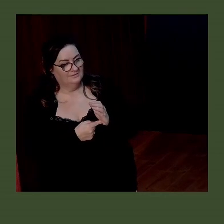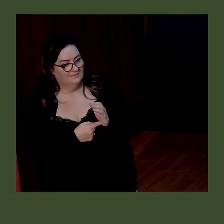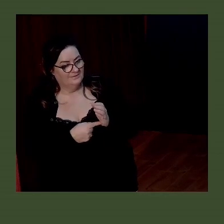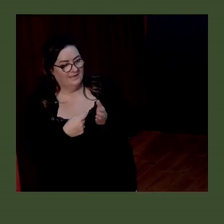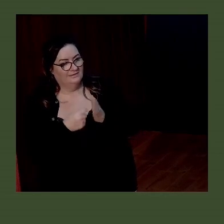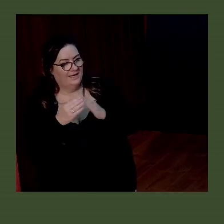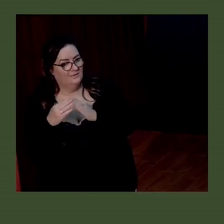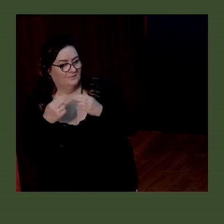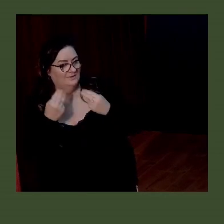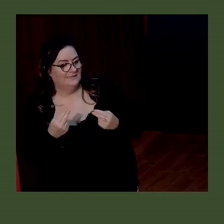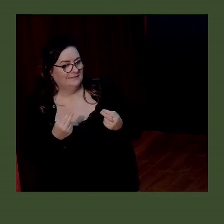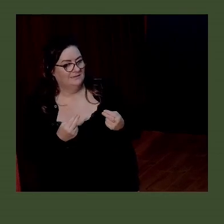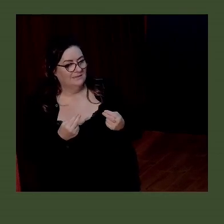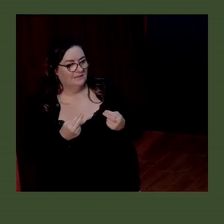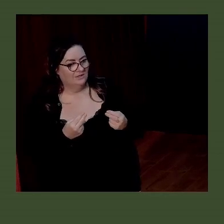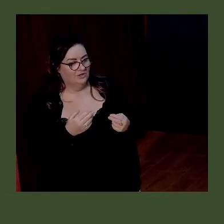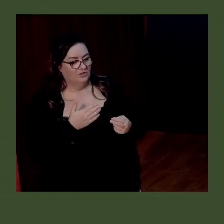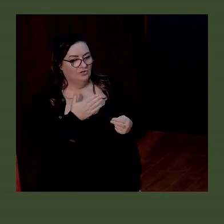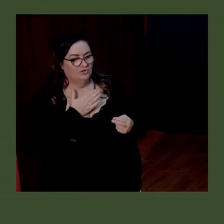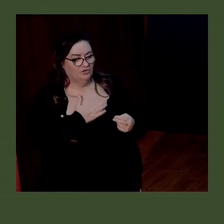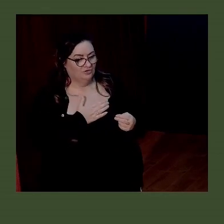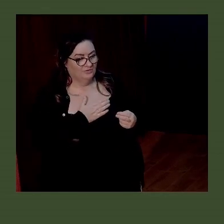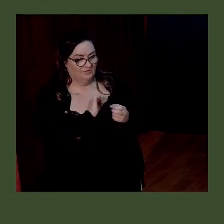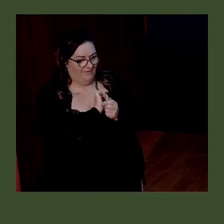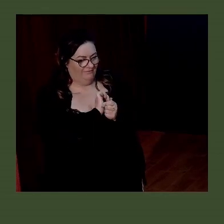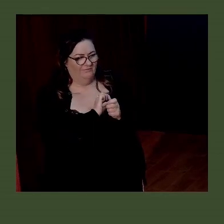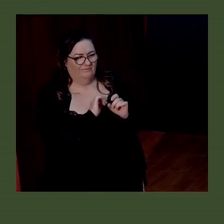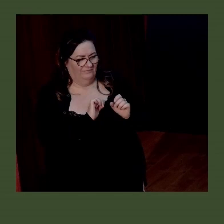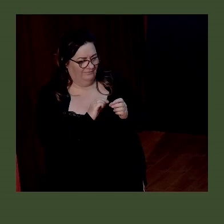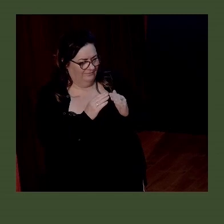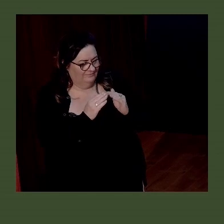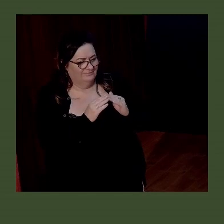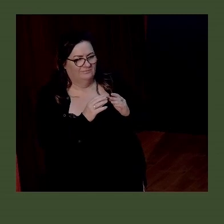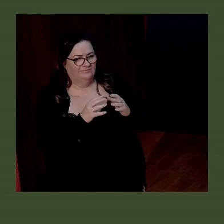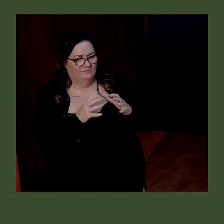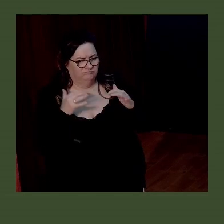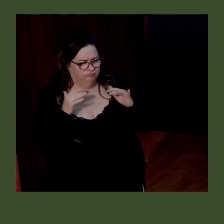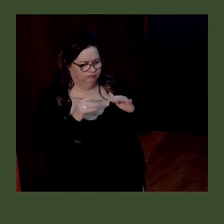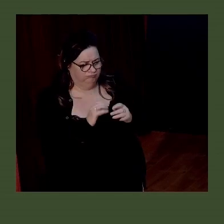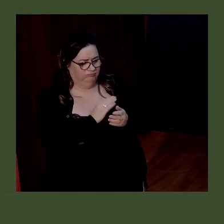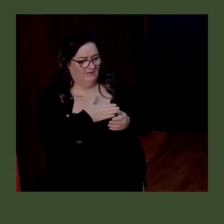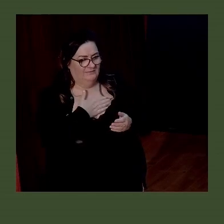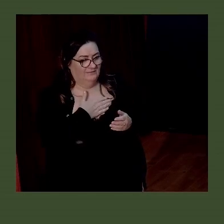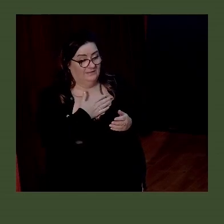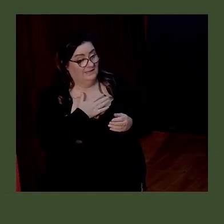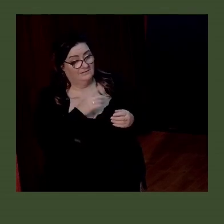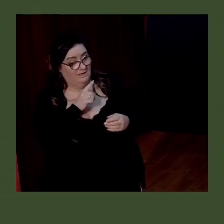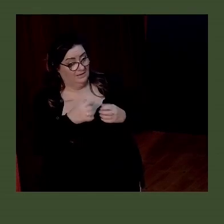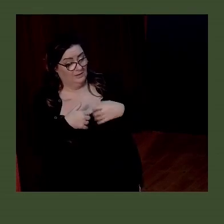needed to remove the unfit or overcrowded, not necessarily the ones that are